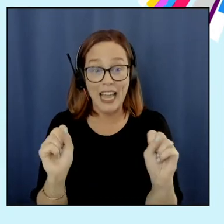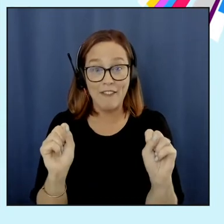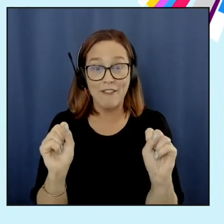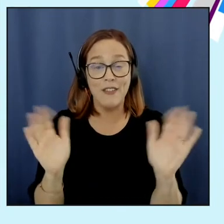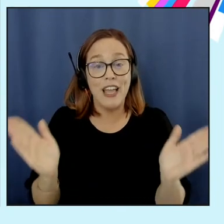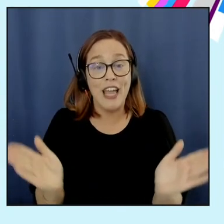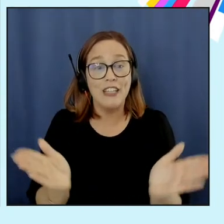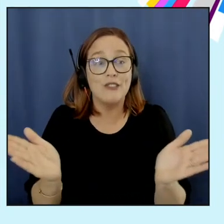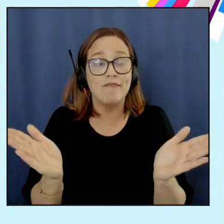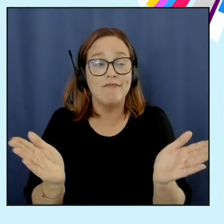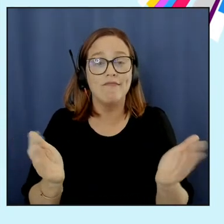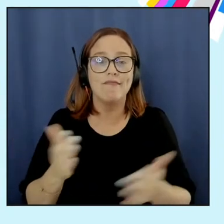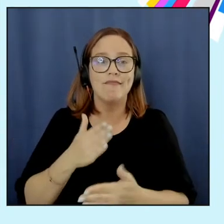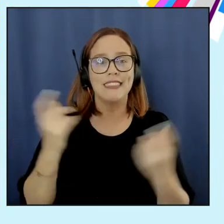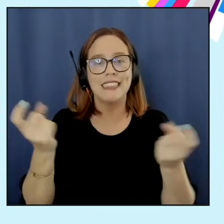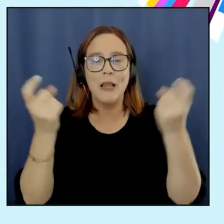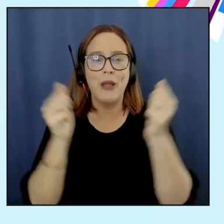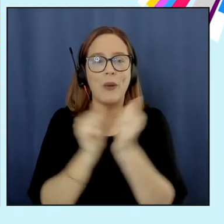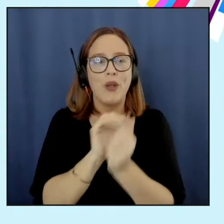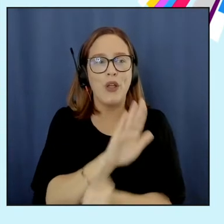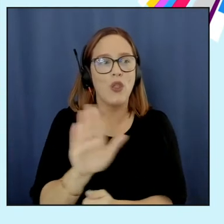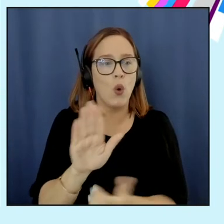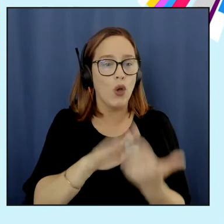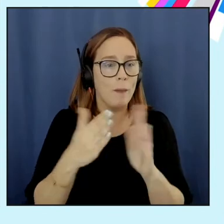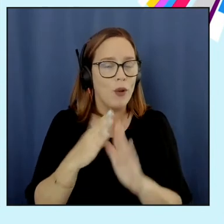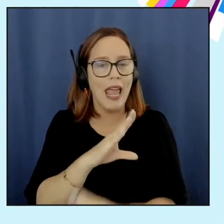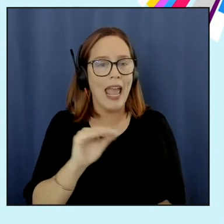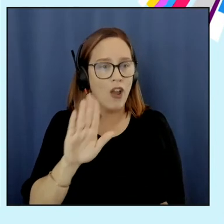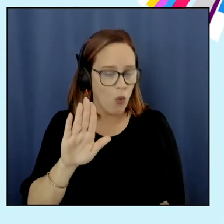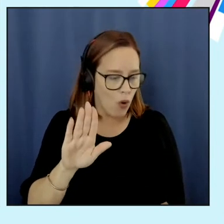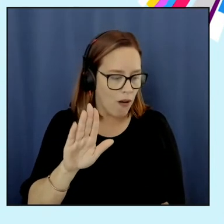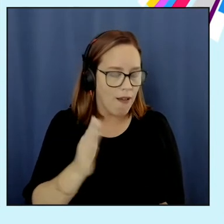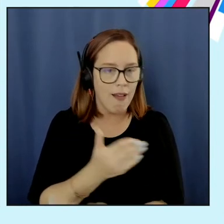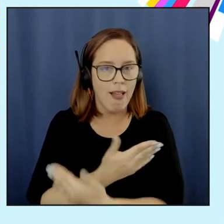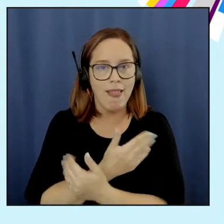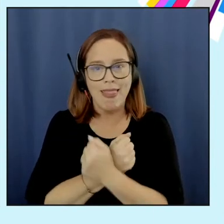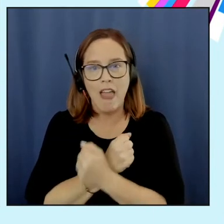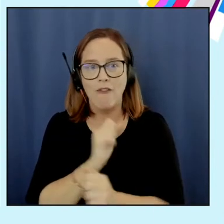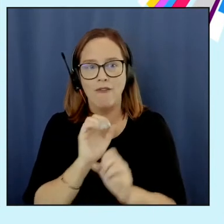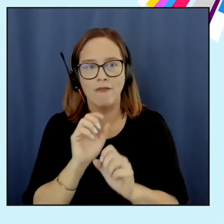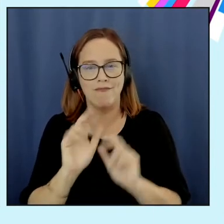community, your friends, and your loved ones. Thank you.